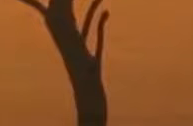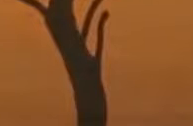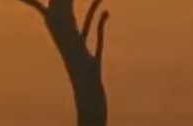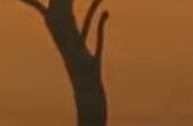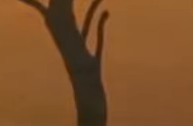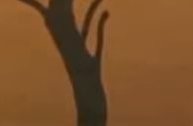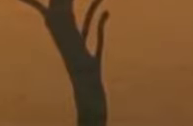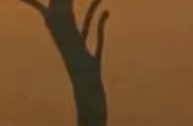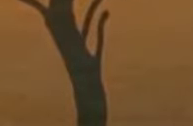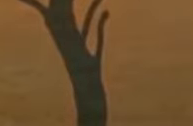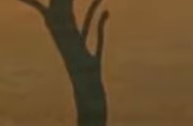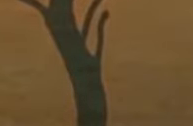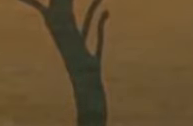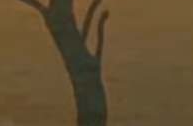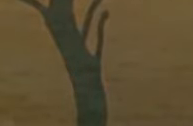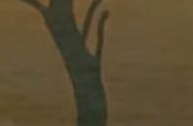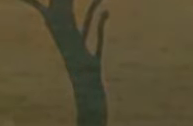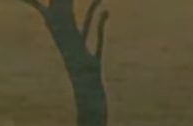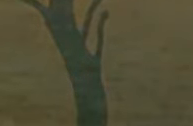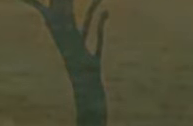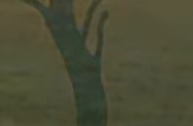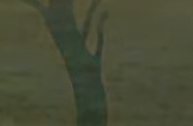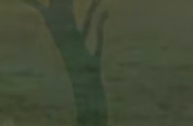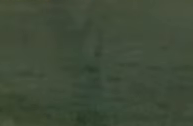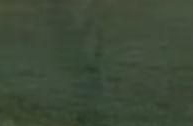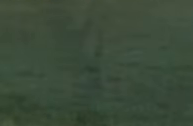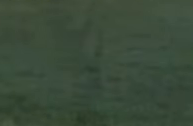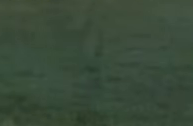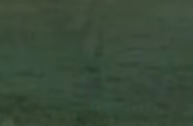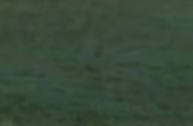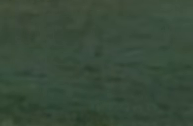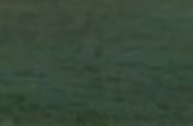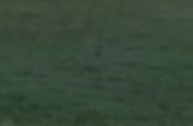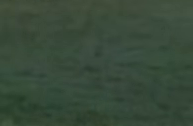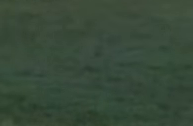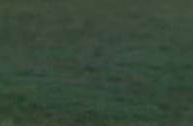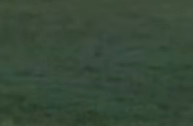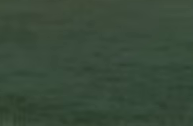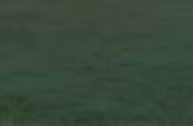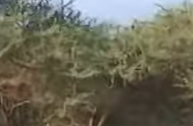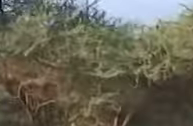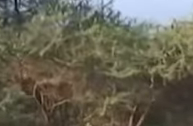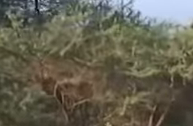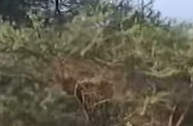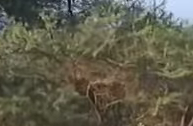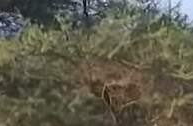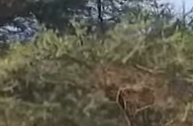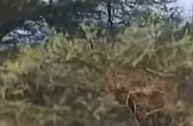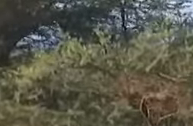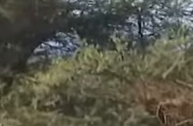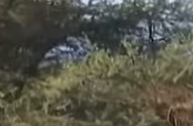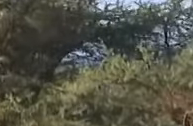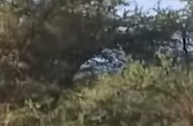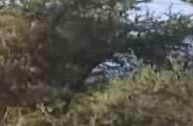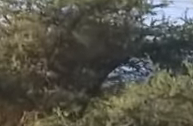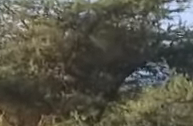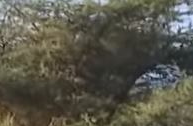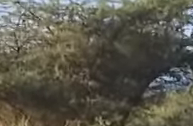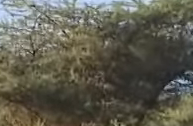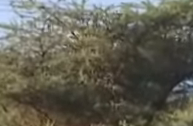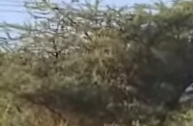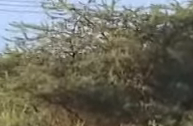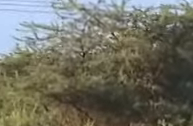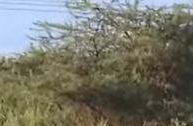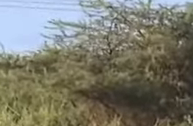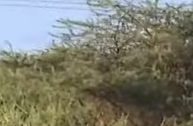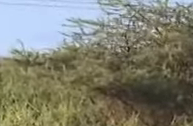As the sun rises over the sprawling plains of Amboseli National Park, a breathtaking spectacle